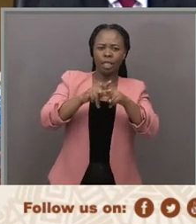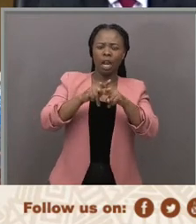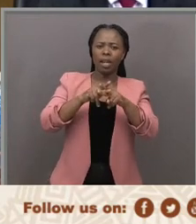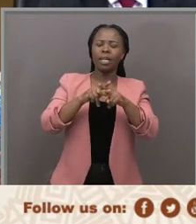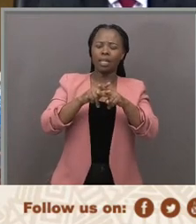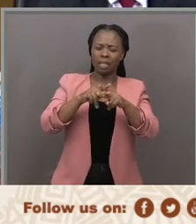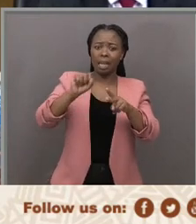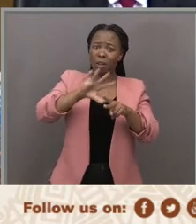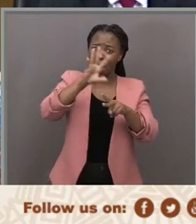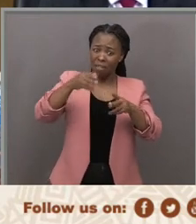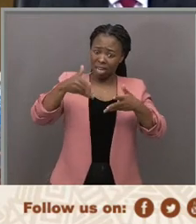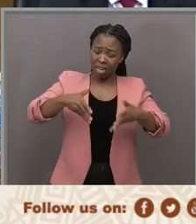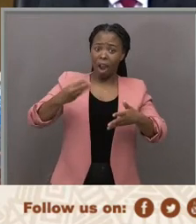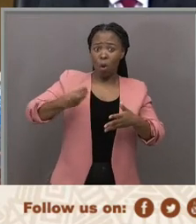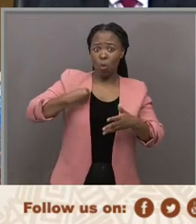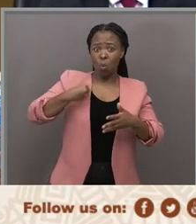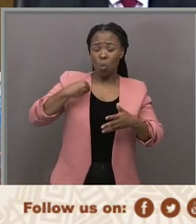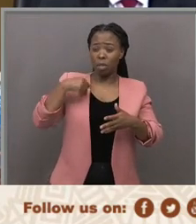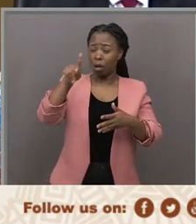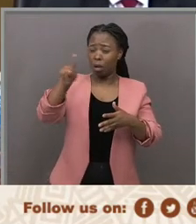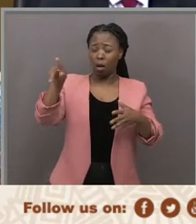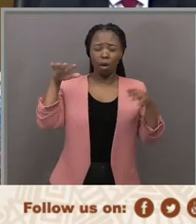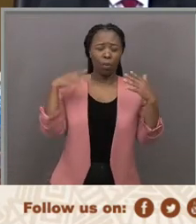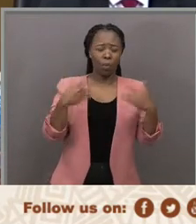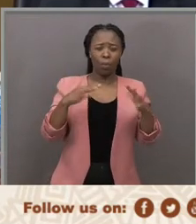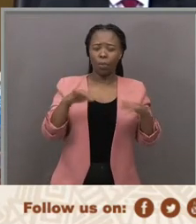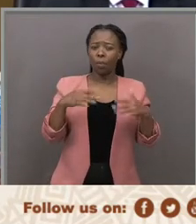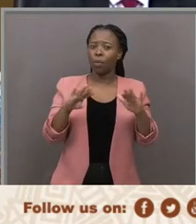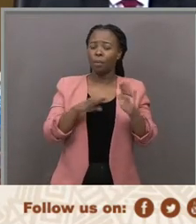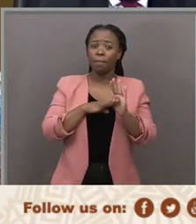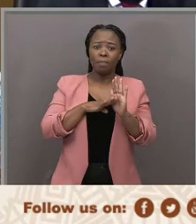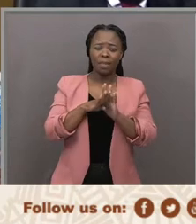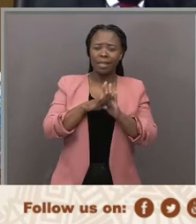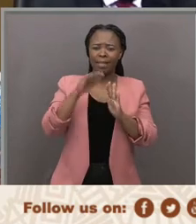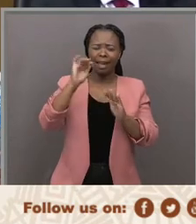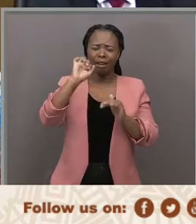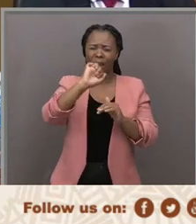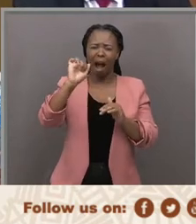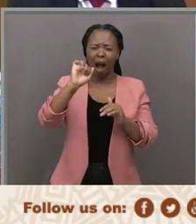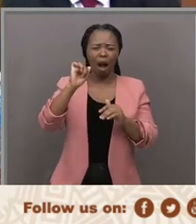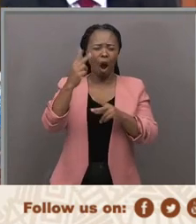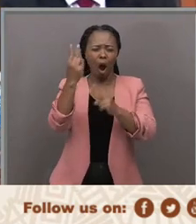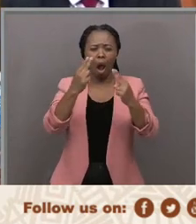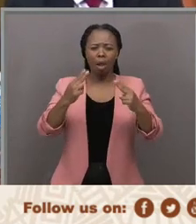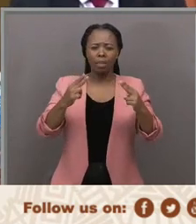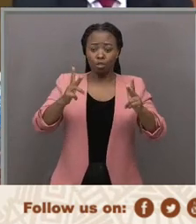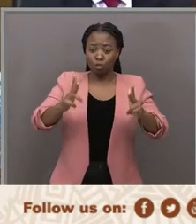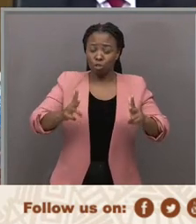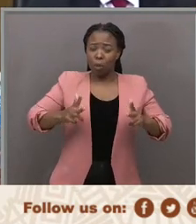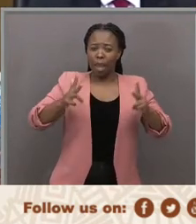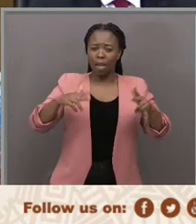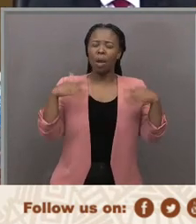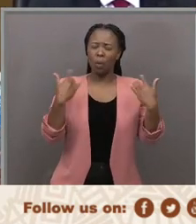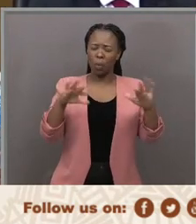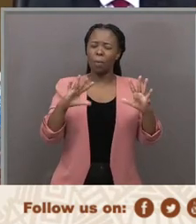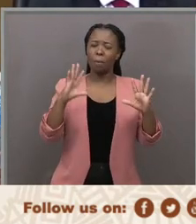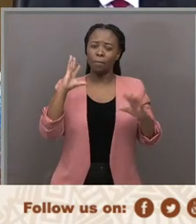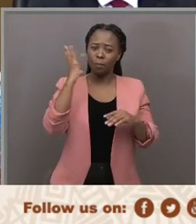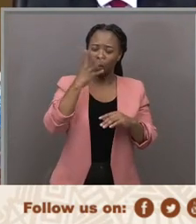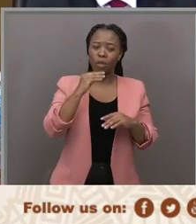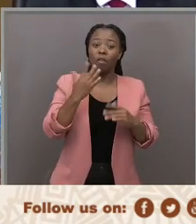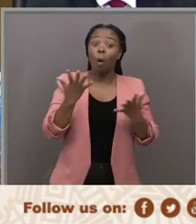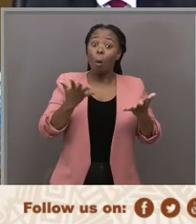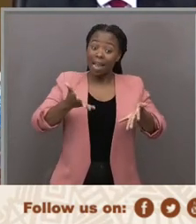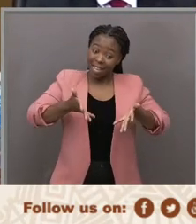world about artisan work. They are involved there. State-of-the-art trains are being built right here in